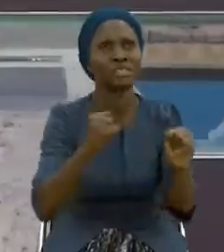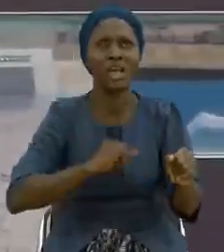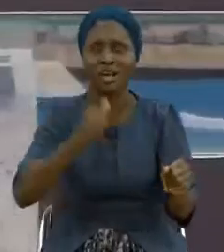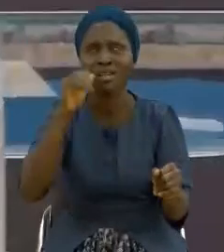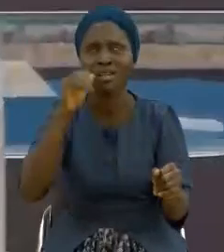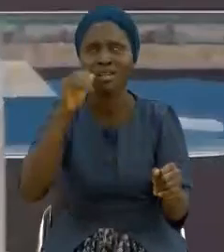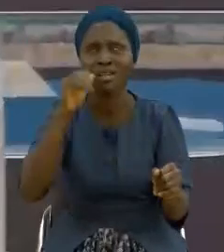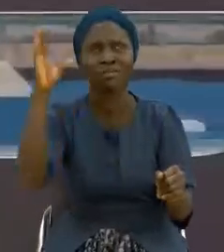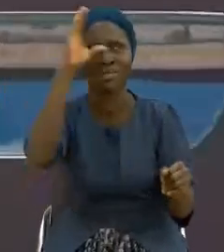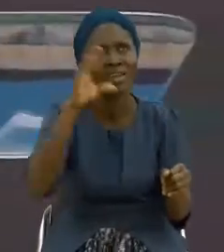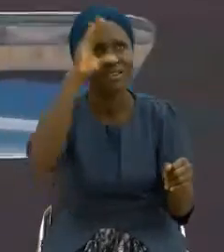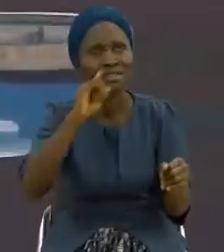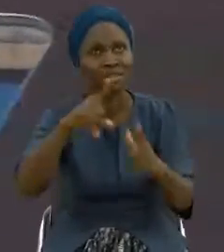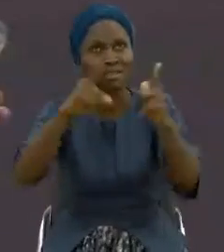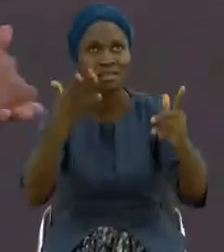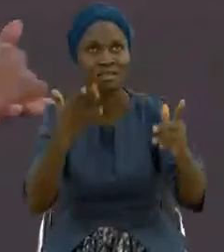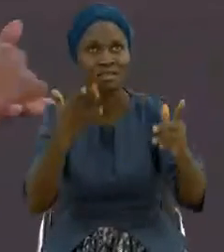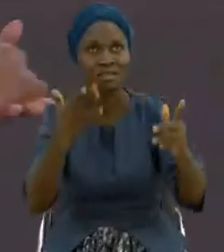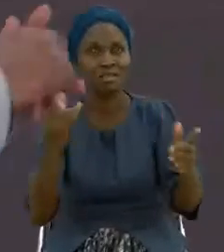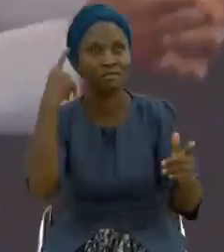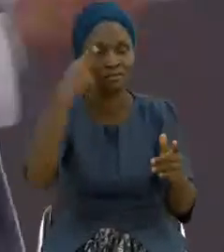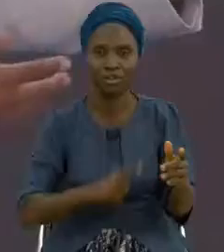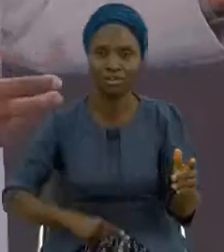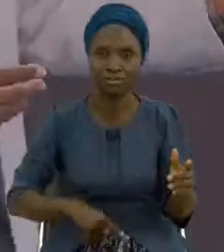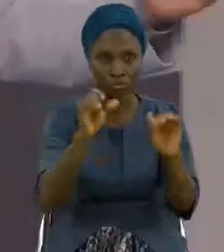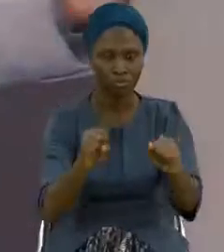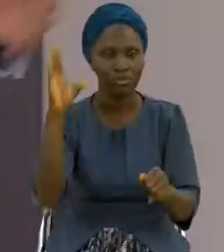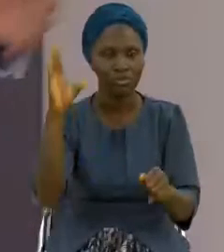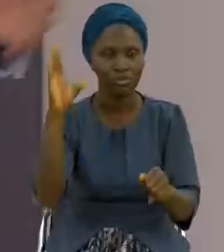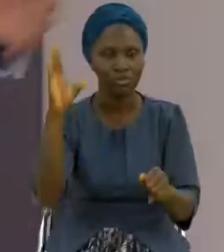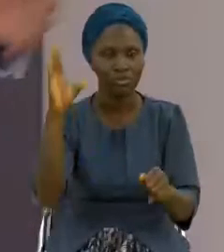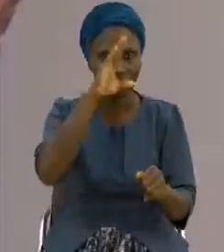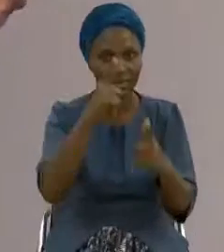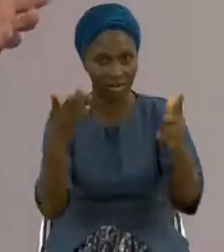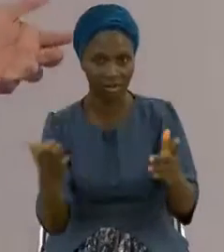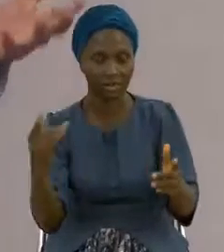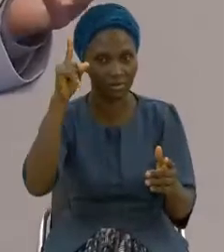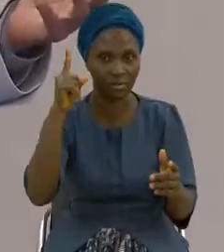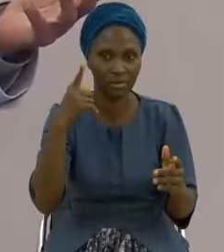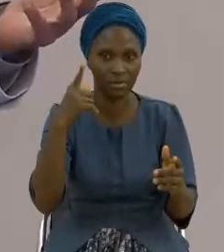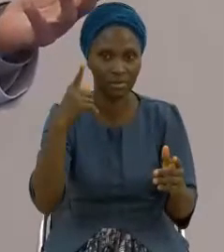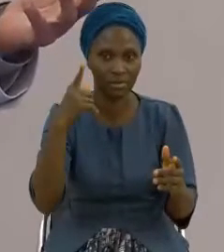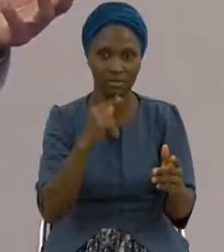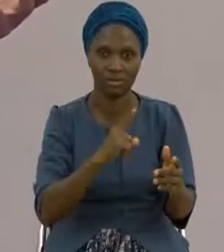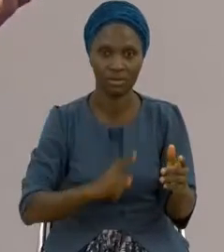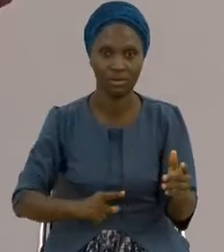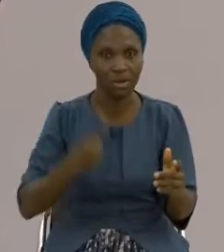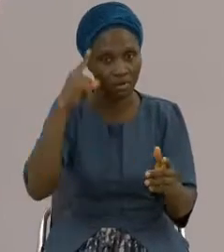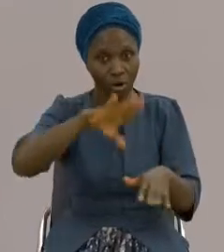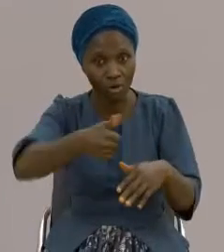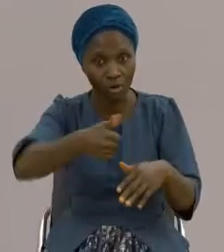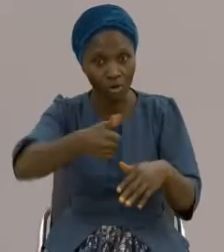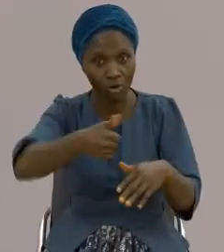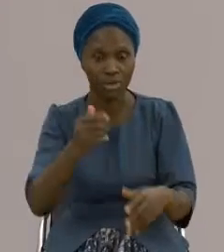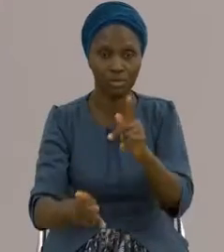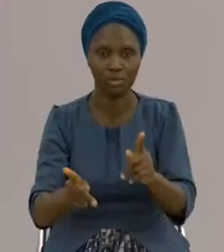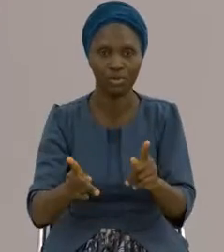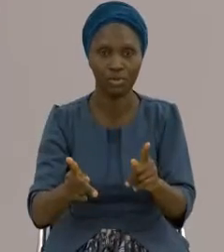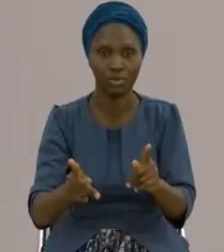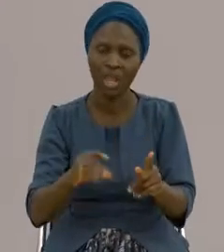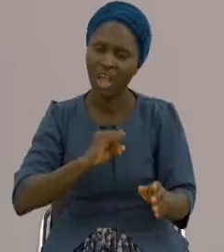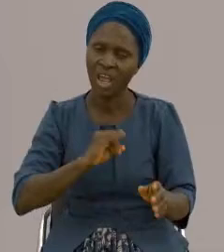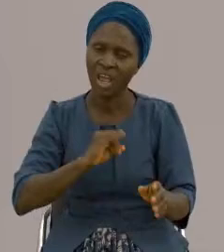You can seek great things for other people. I want them lifted. I want them